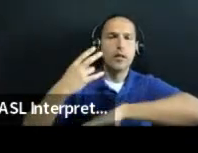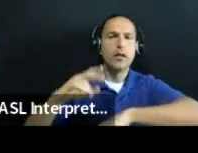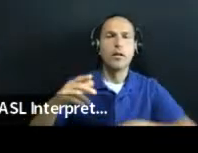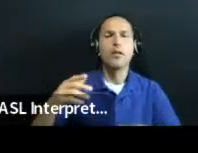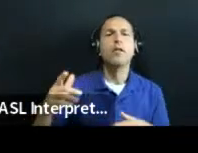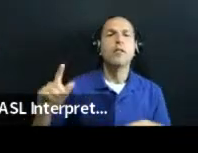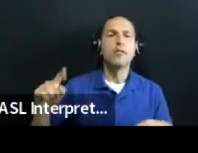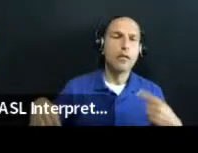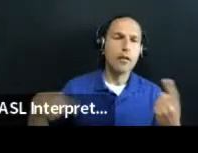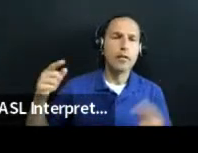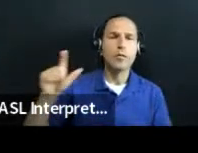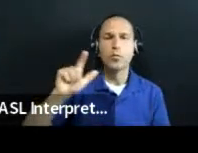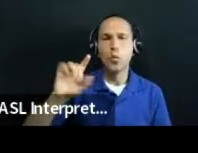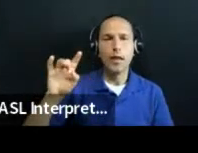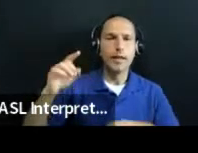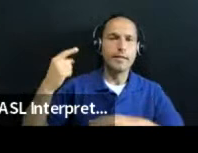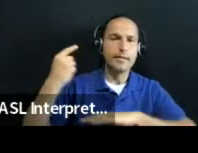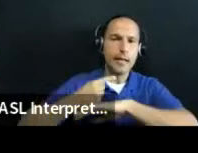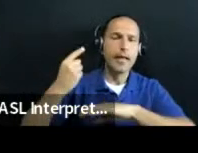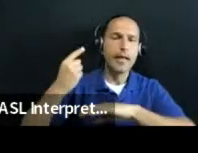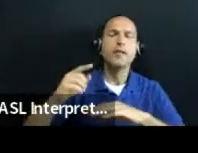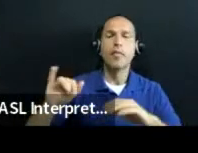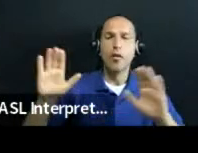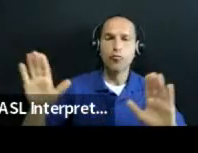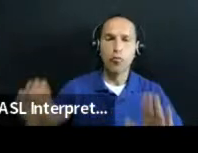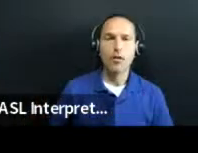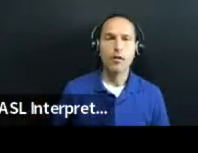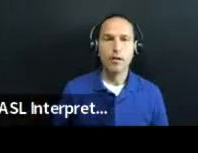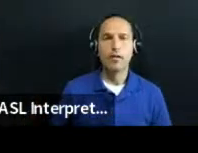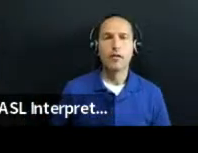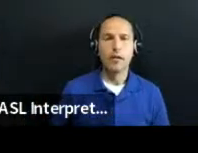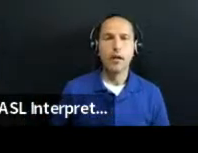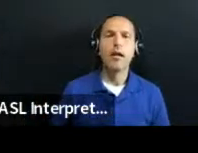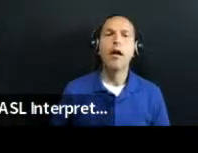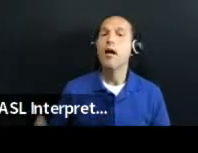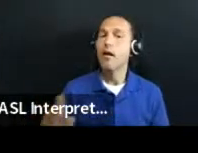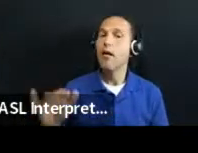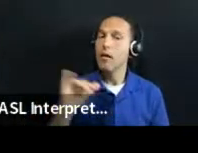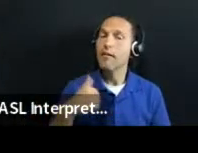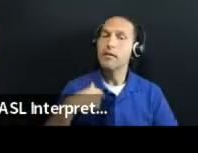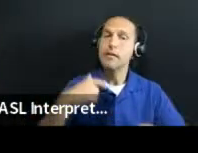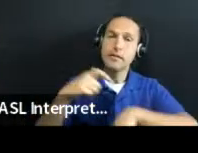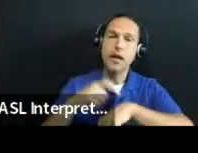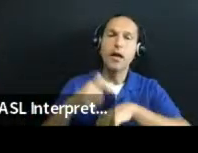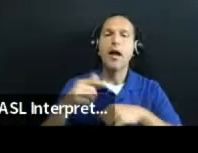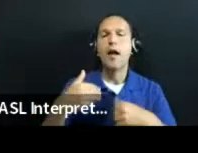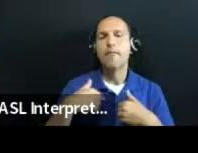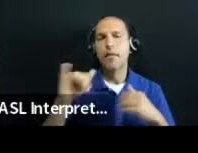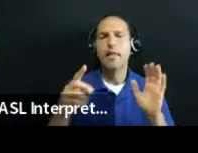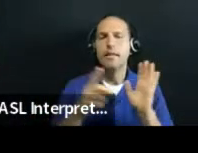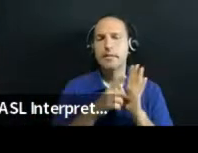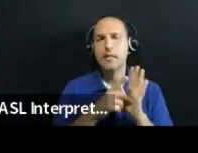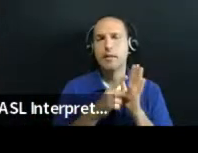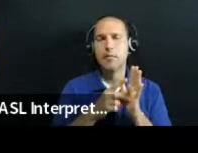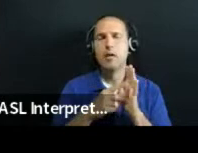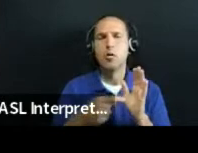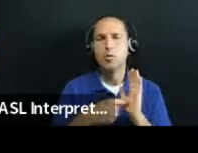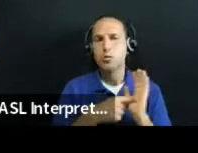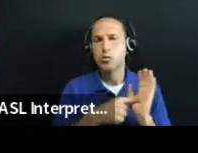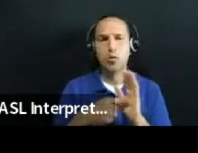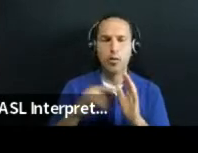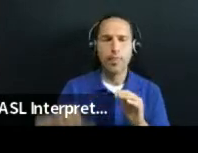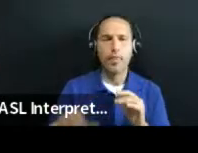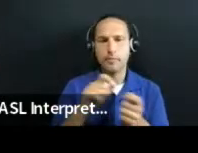28 days. Great. And we have some time, so hopefully we'll get to demo that specific